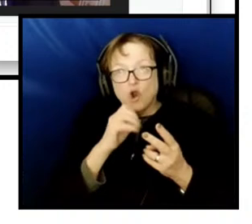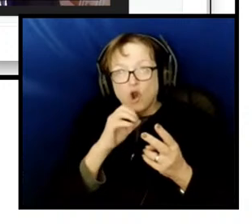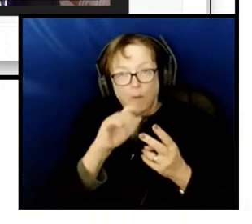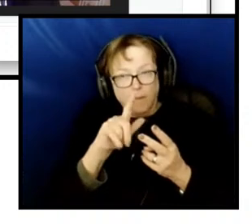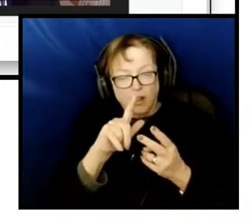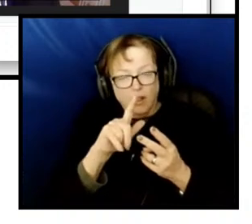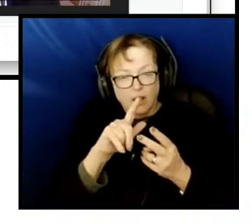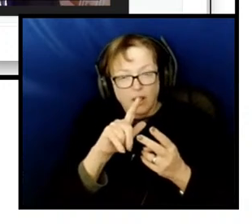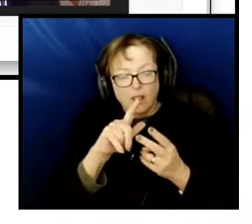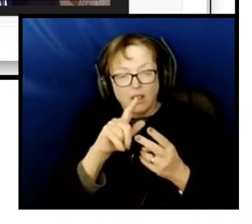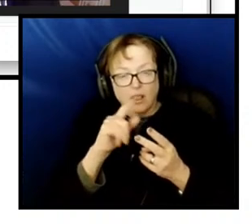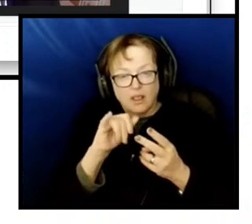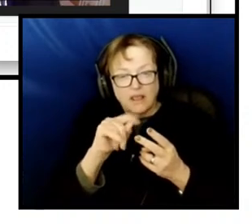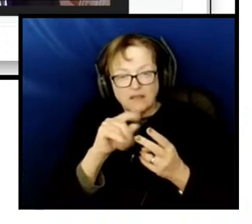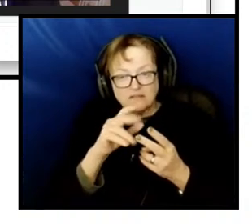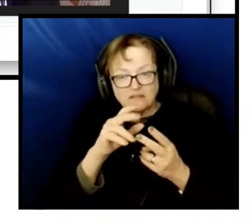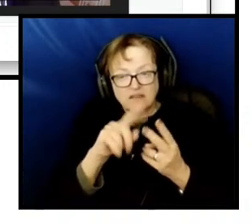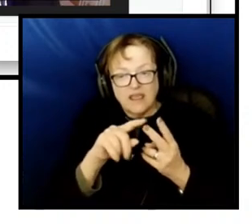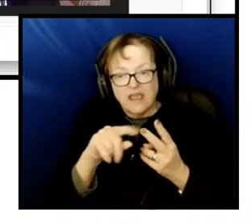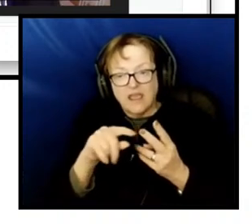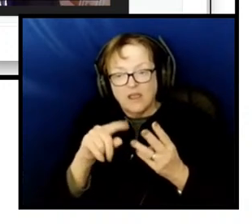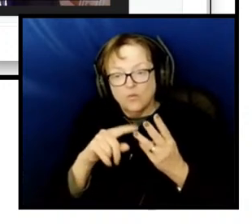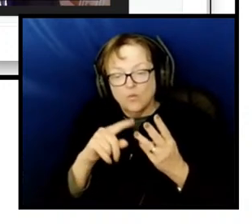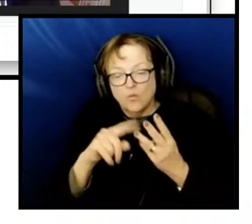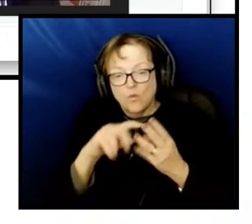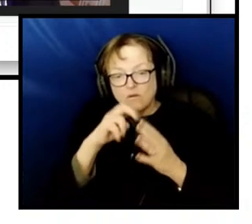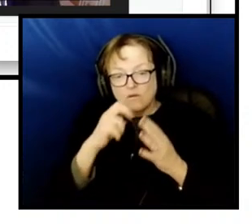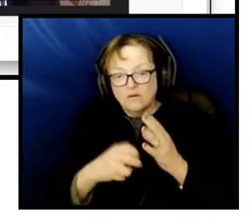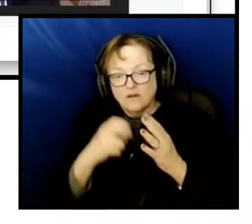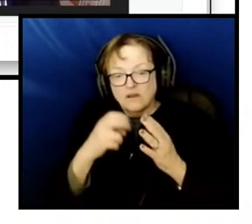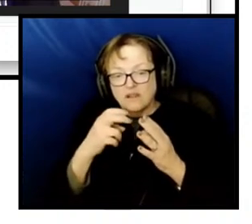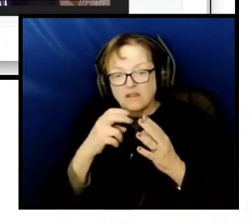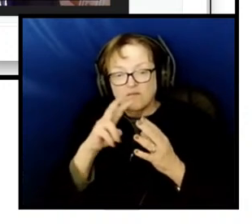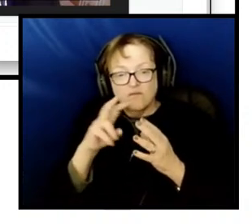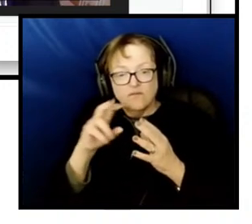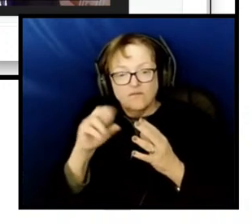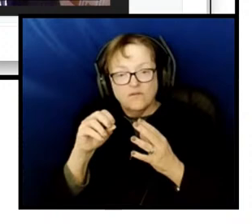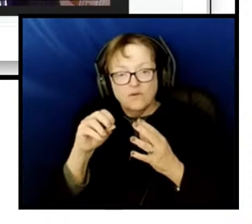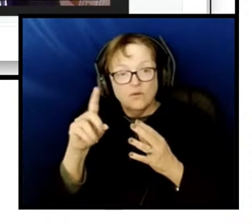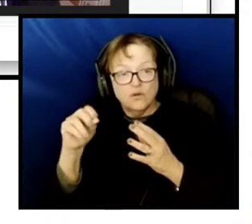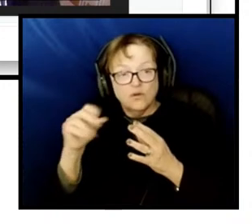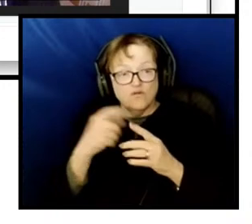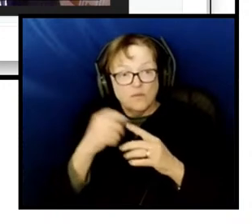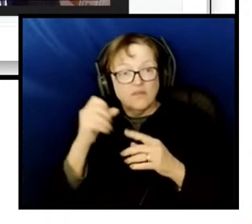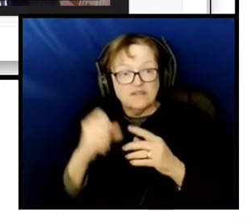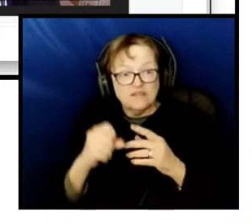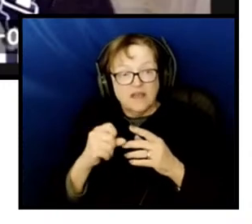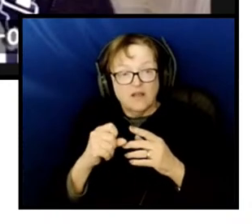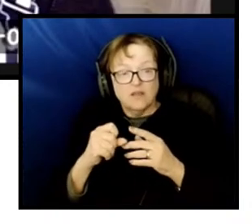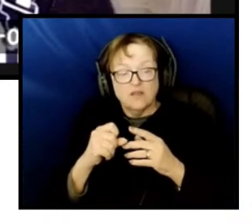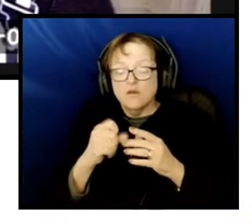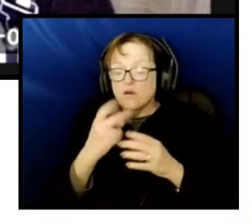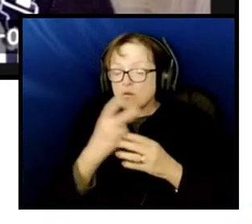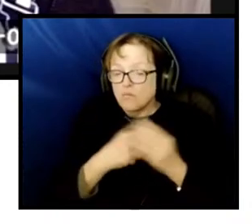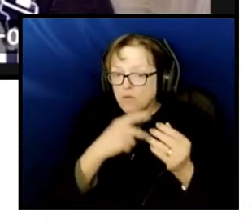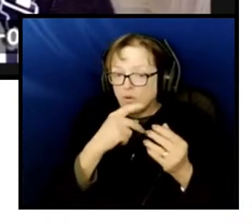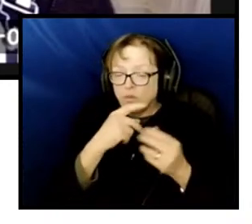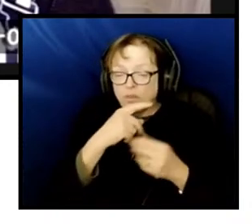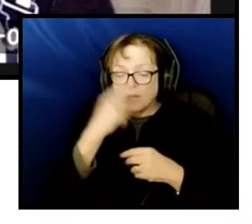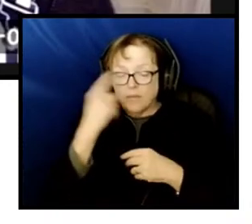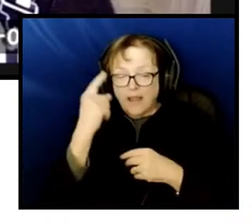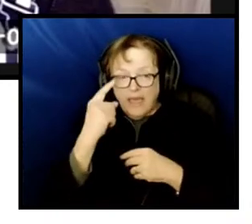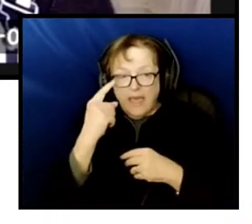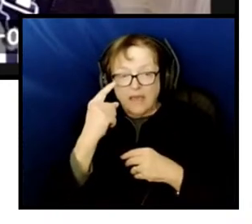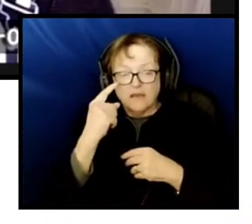was deeply involved in hoodoo and was from the South, also both Black and queer. And we